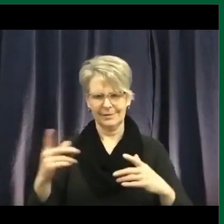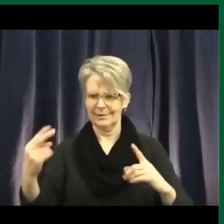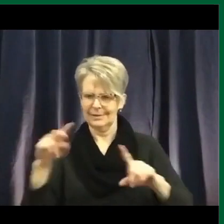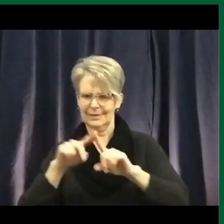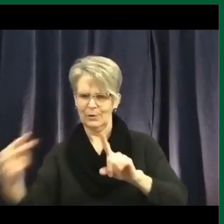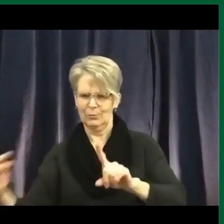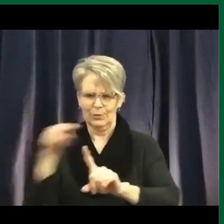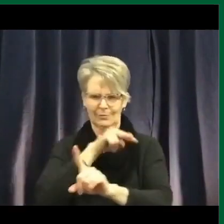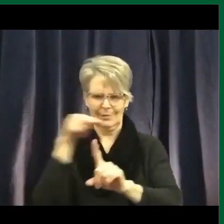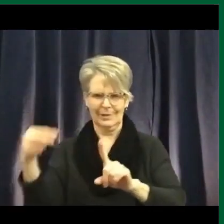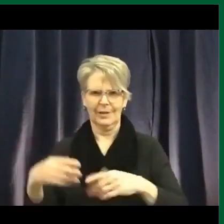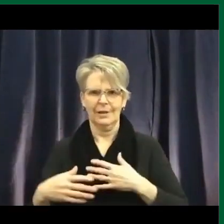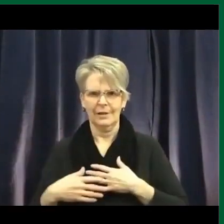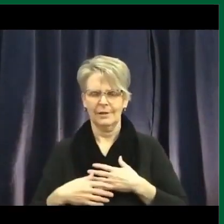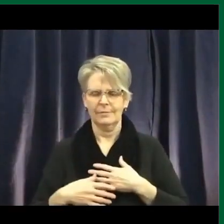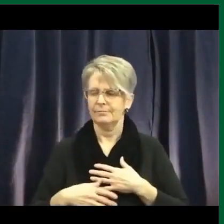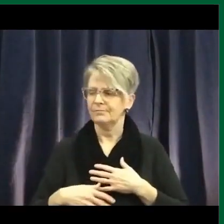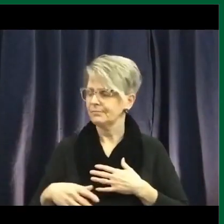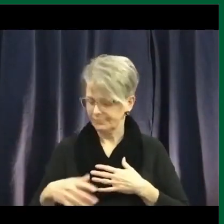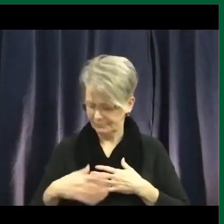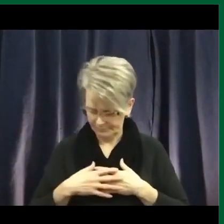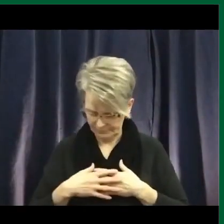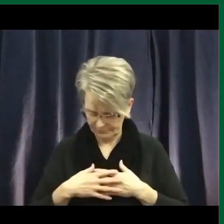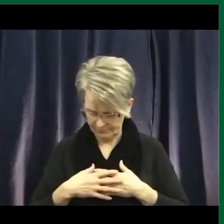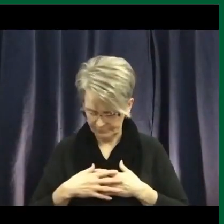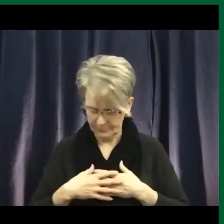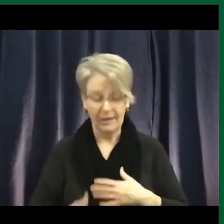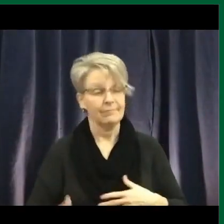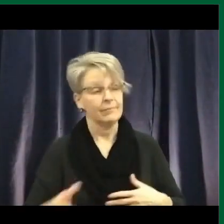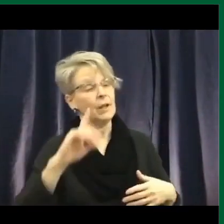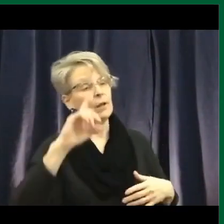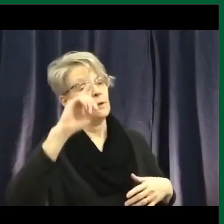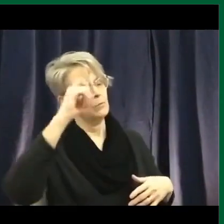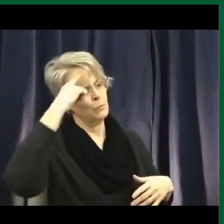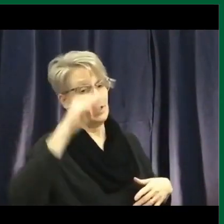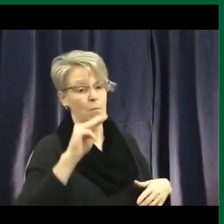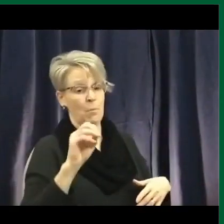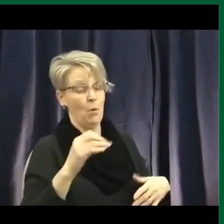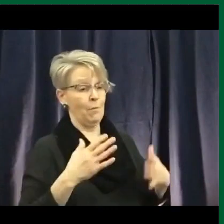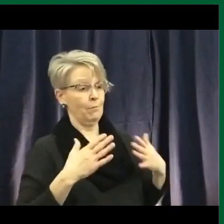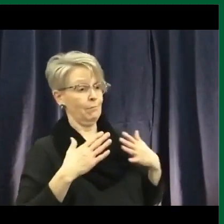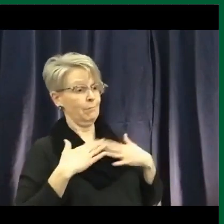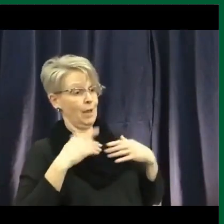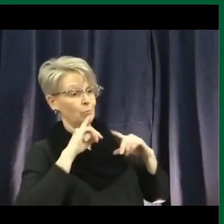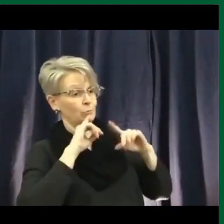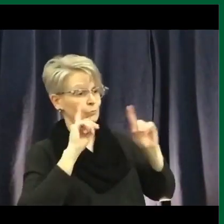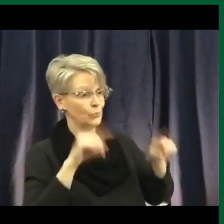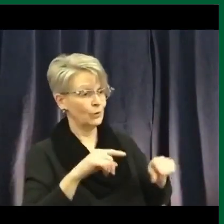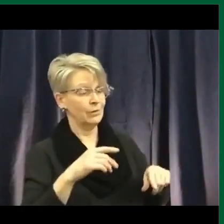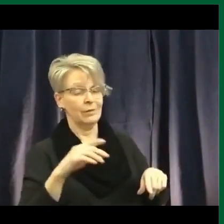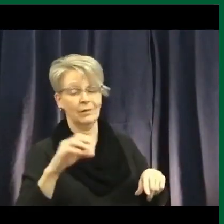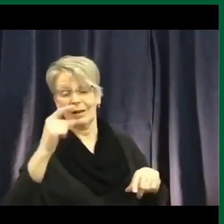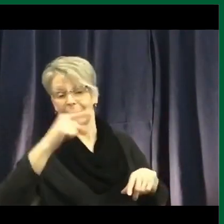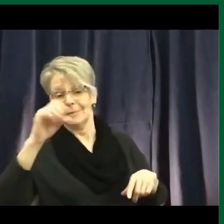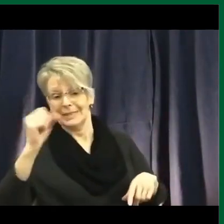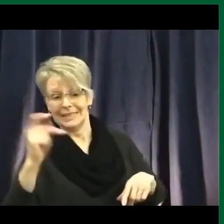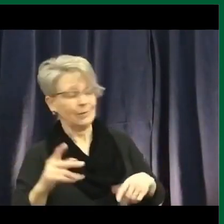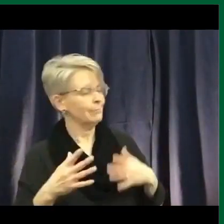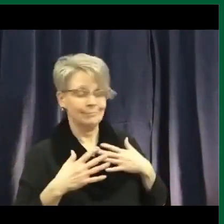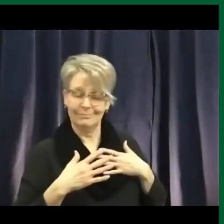Well, it's not for me to judge, my response or even the government of Saskatchewan's response. It's for me in my